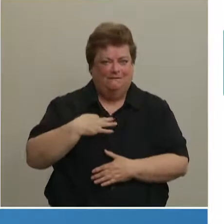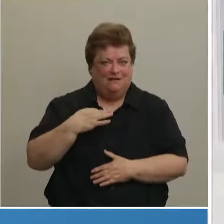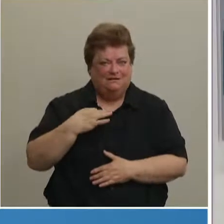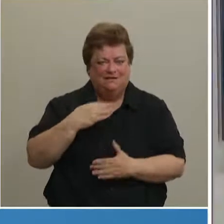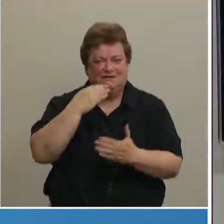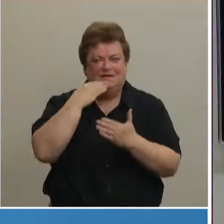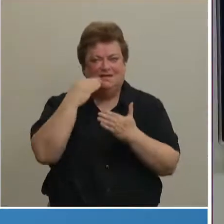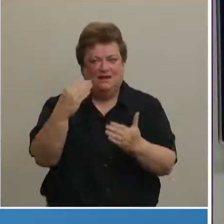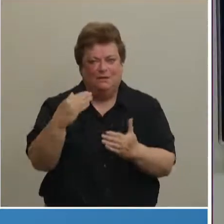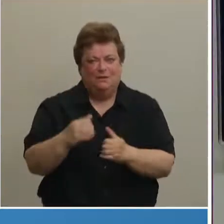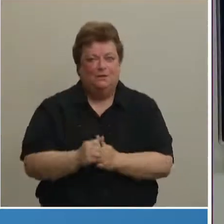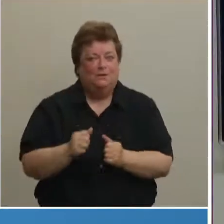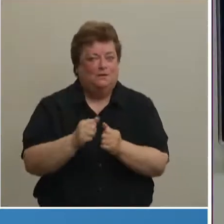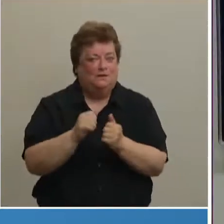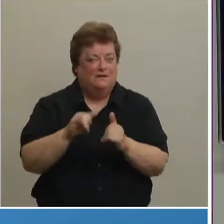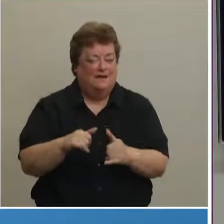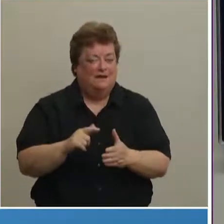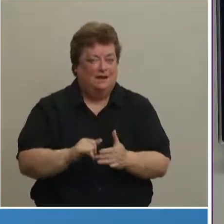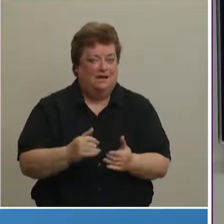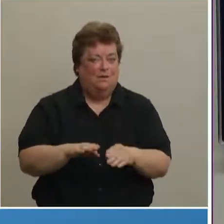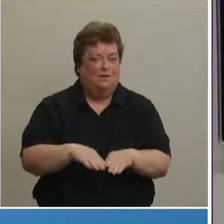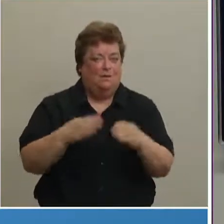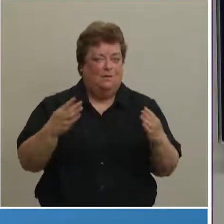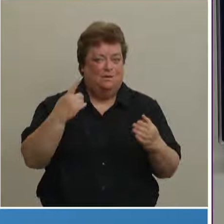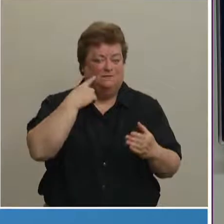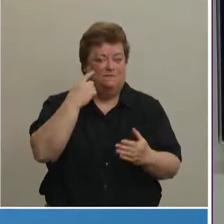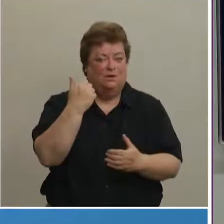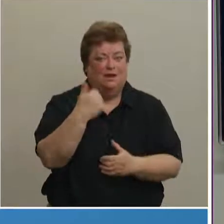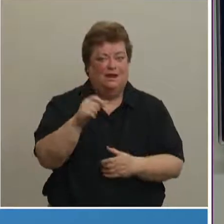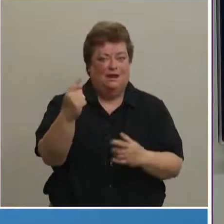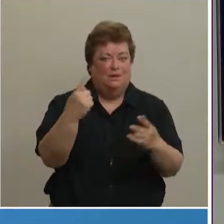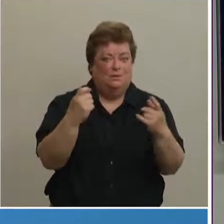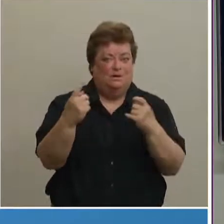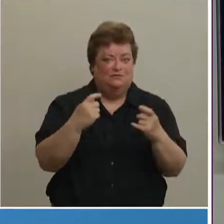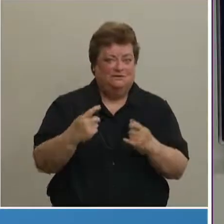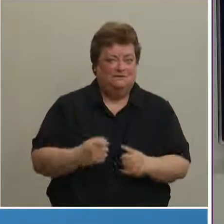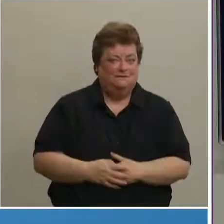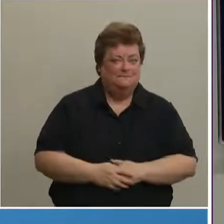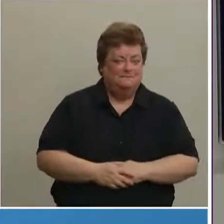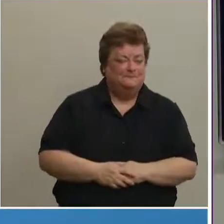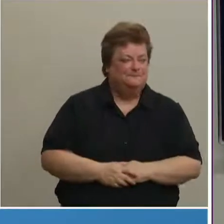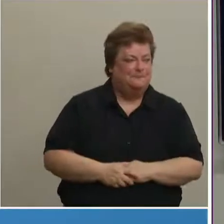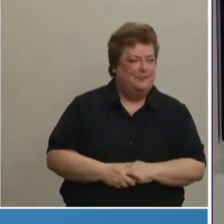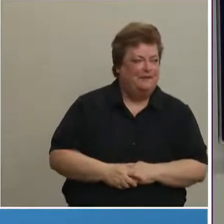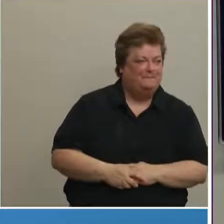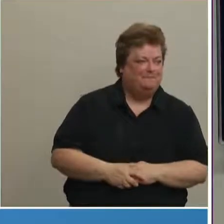much. With that, we would be happy to take any questions from the media.